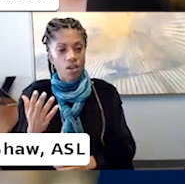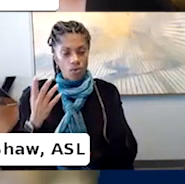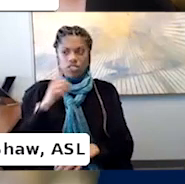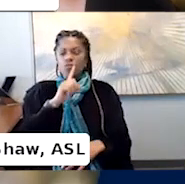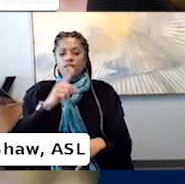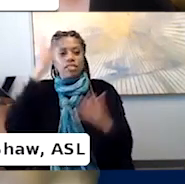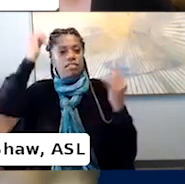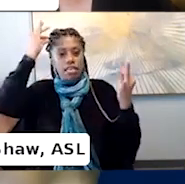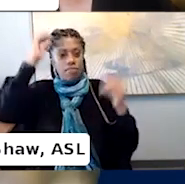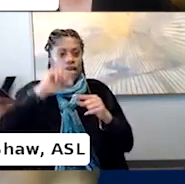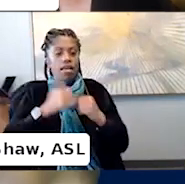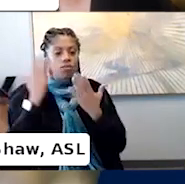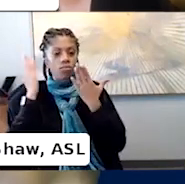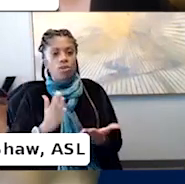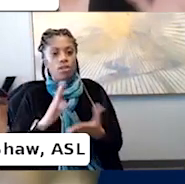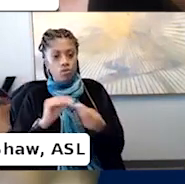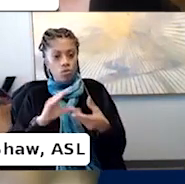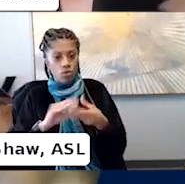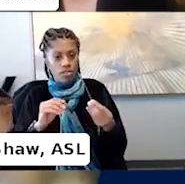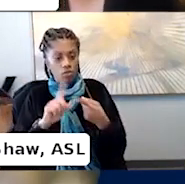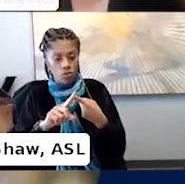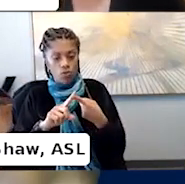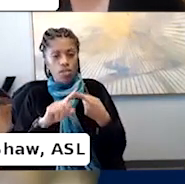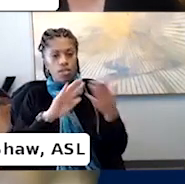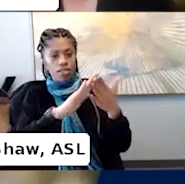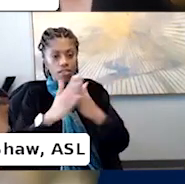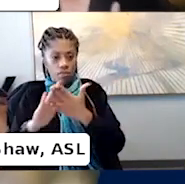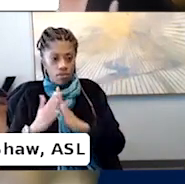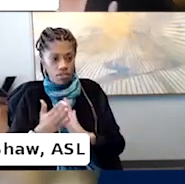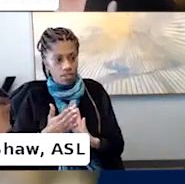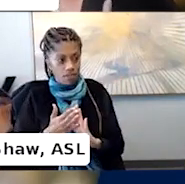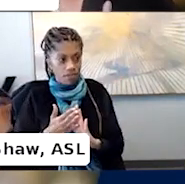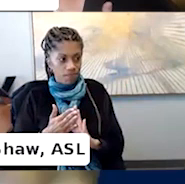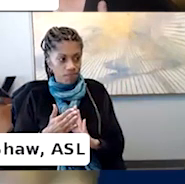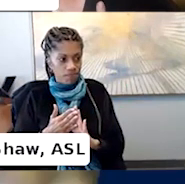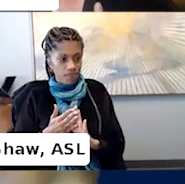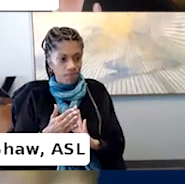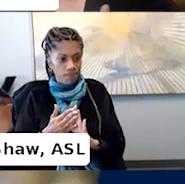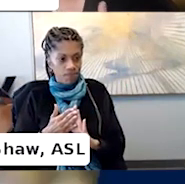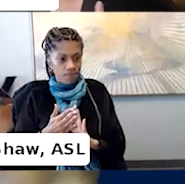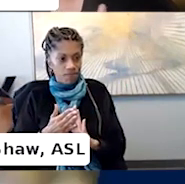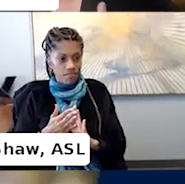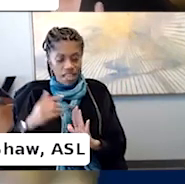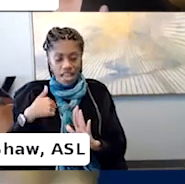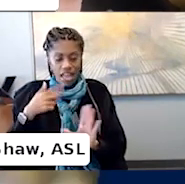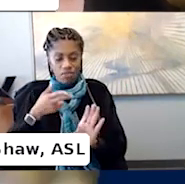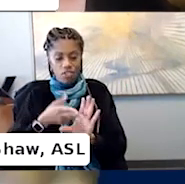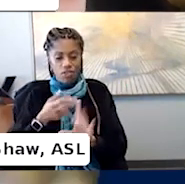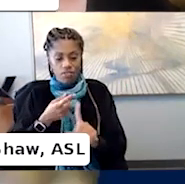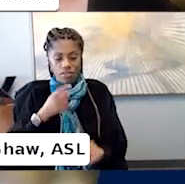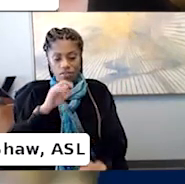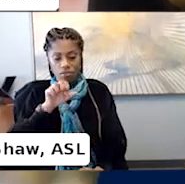community. And I'm going to follow along with our prompt. I am joining today from Jersey City, New